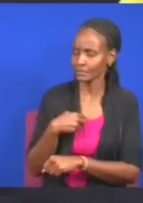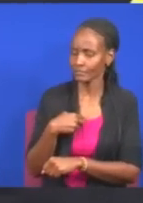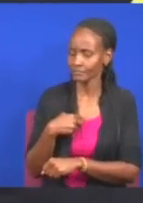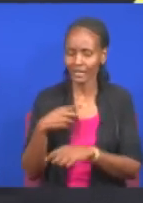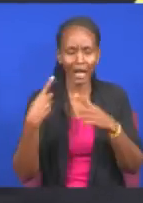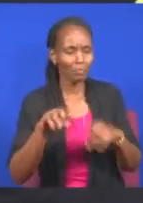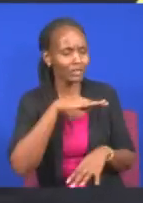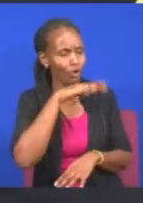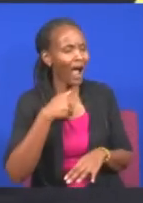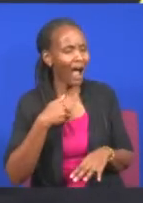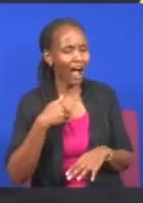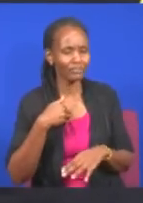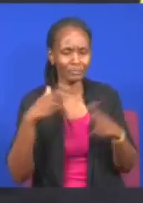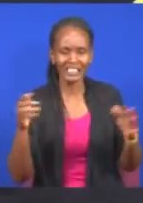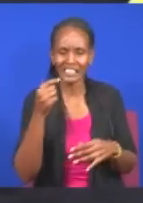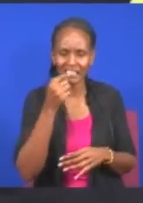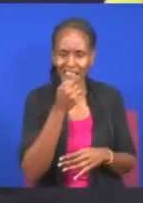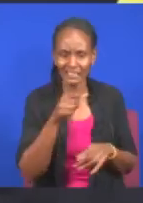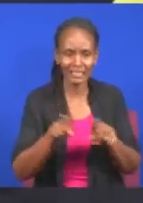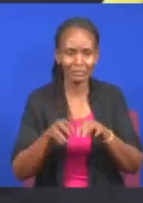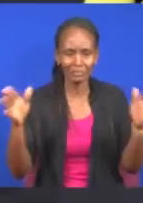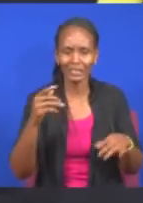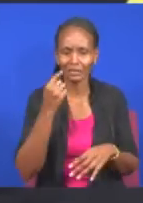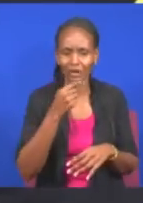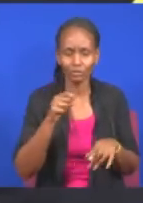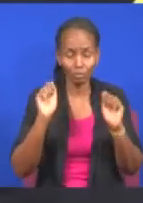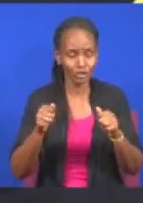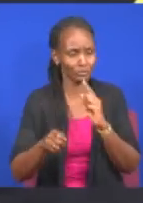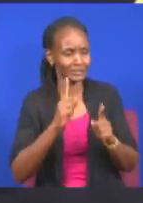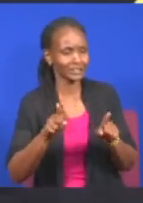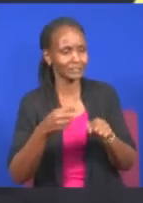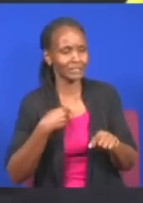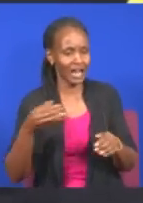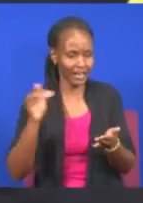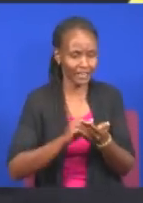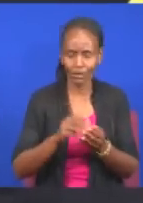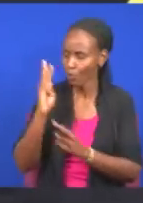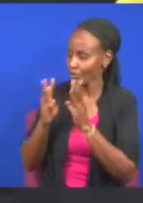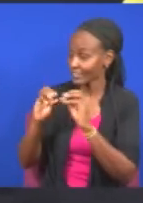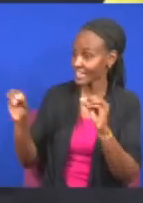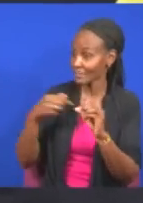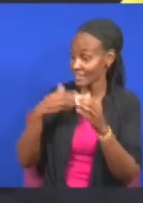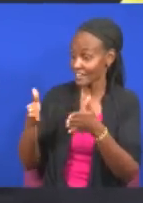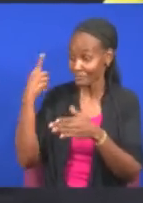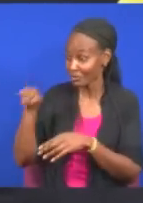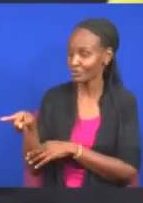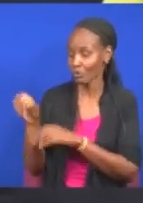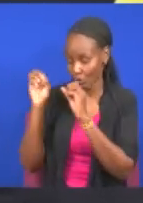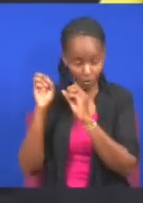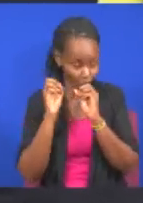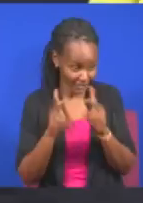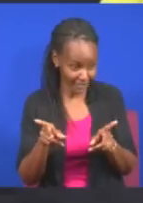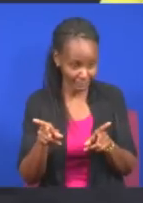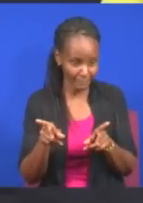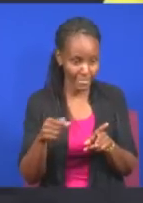big teeth, a big mouth. It can chase me again. Don't worry about that. I'm here for you. Okay, but I'll